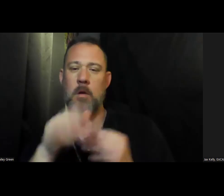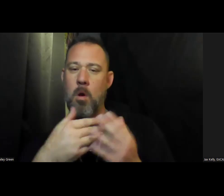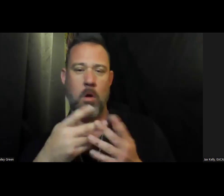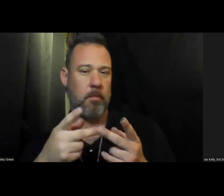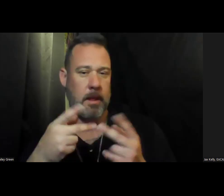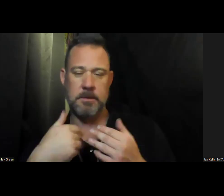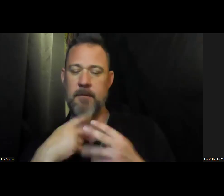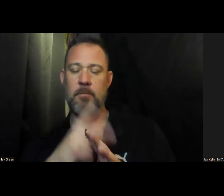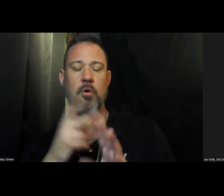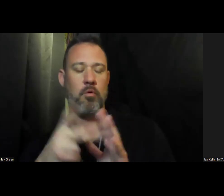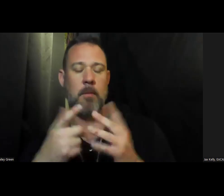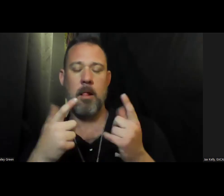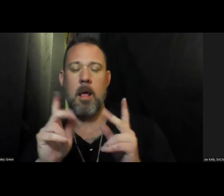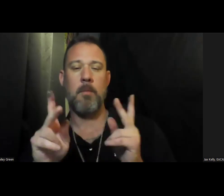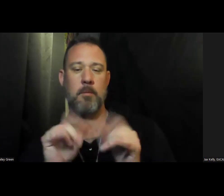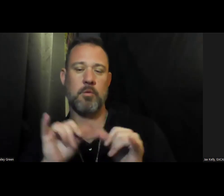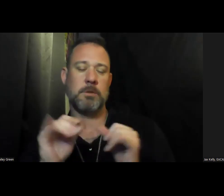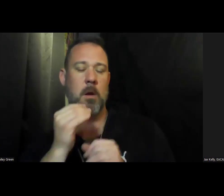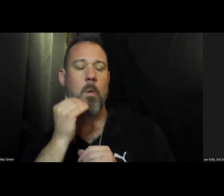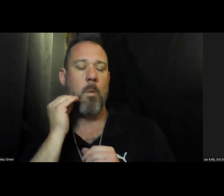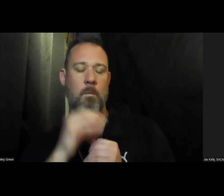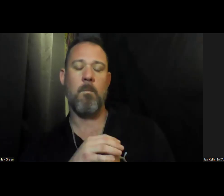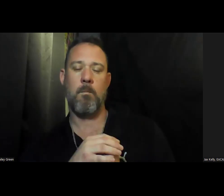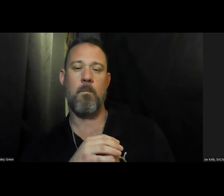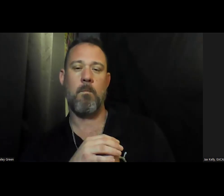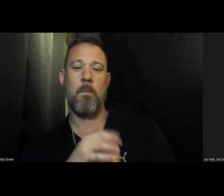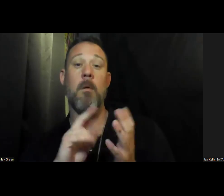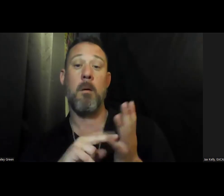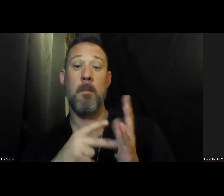have programs that allow people to stay at home, and that means